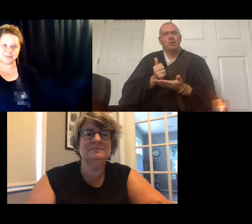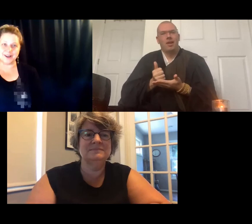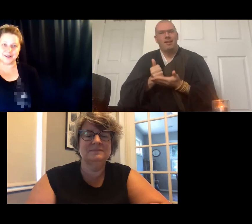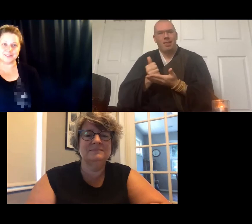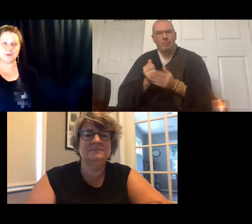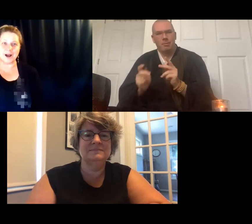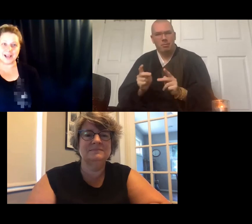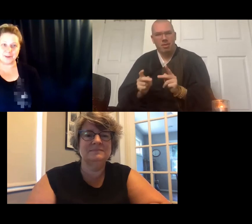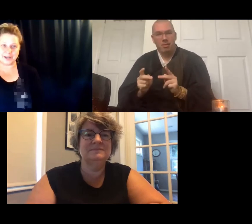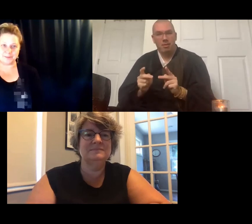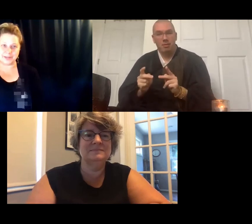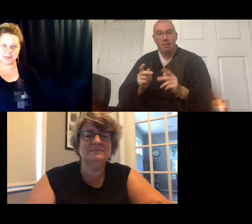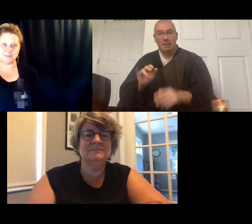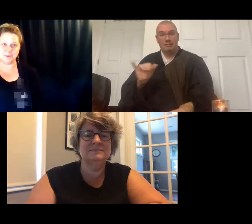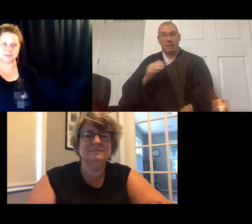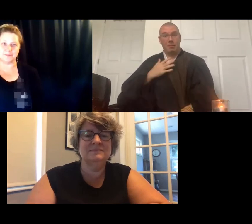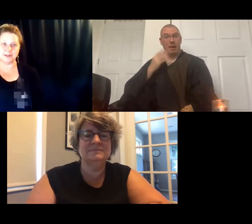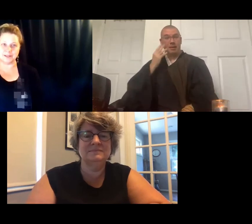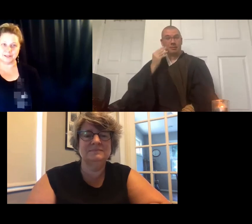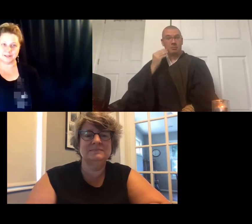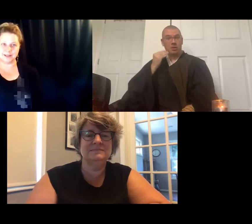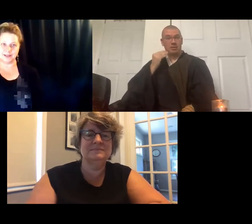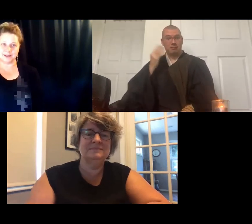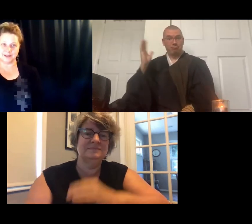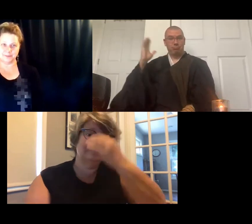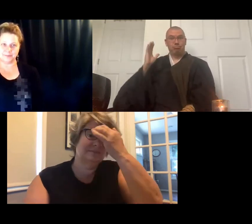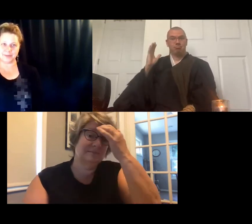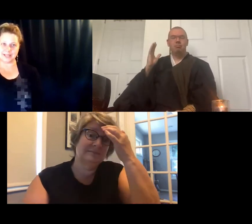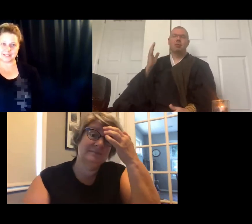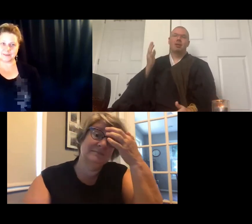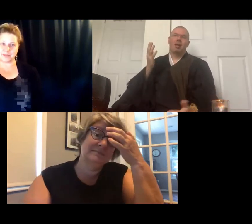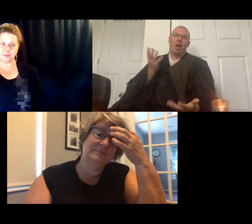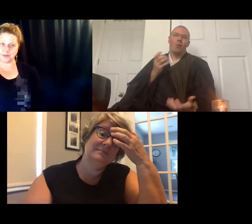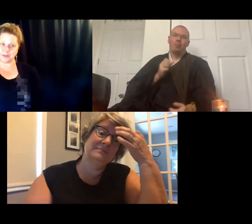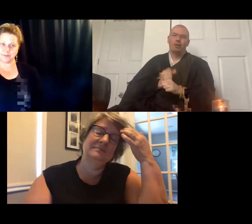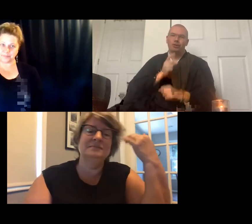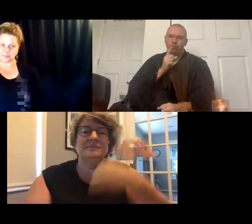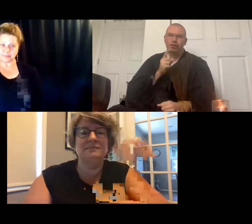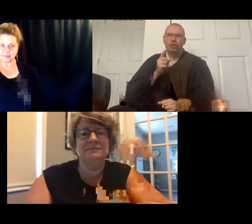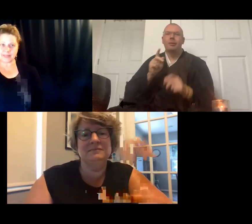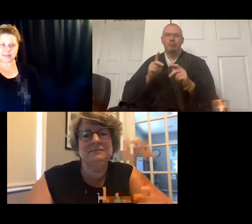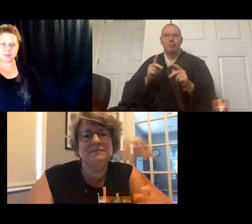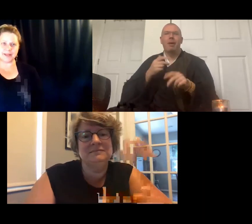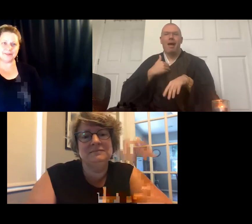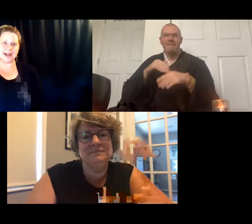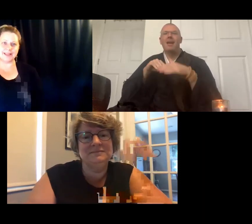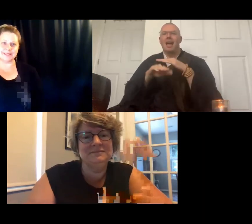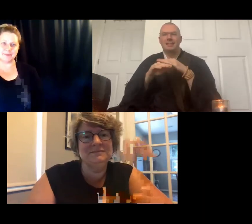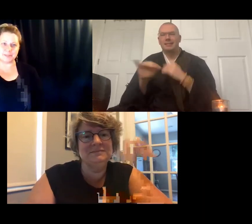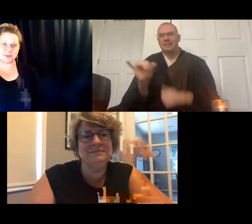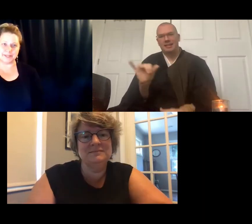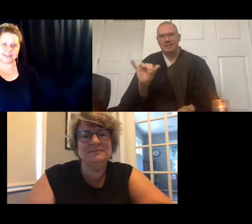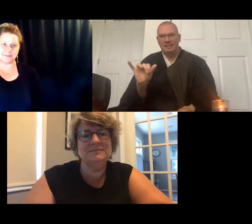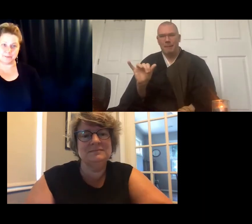that involves and why I wanted to become a Buddhist monk. Because people that may have had the